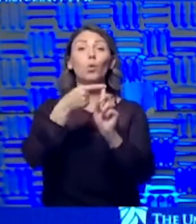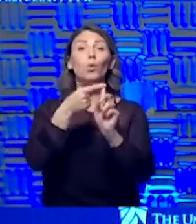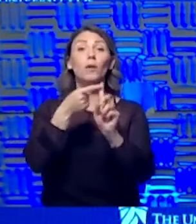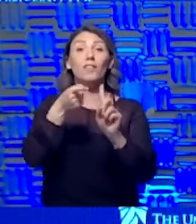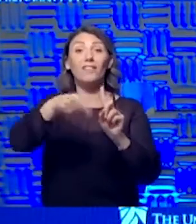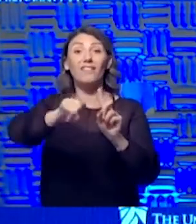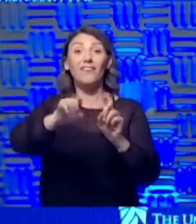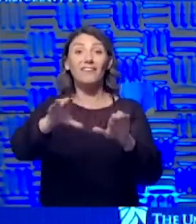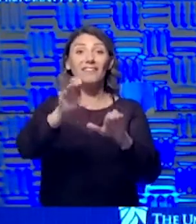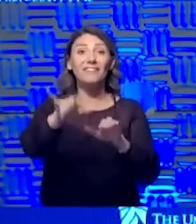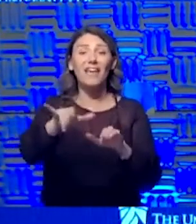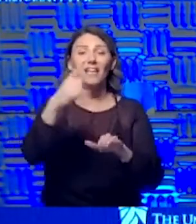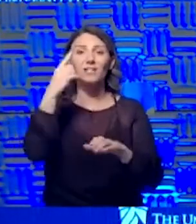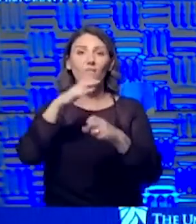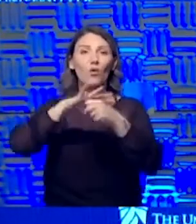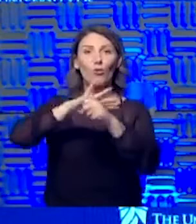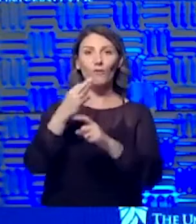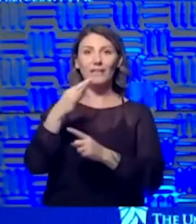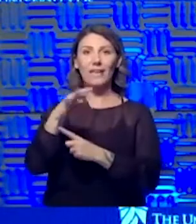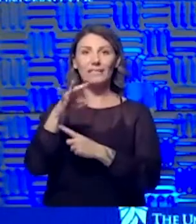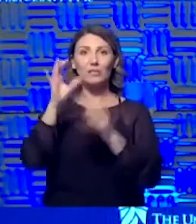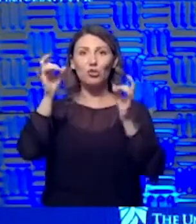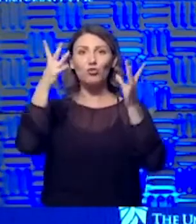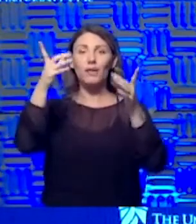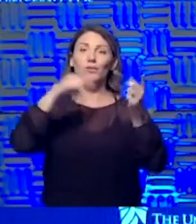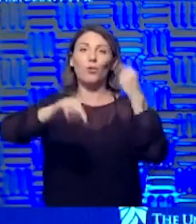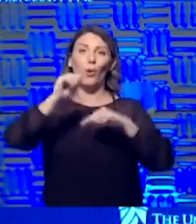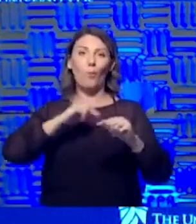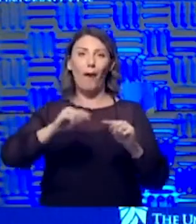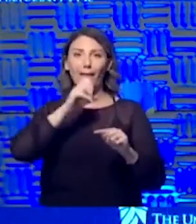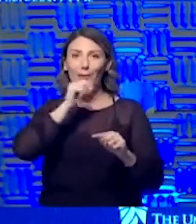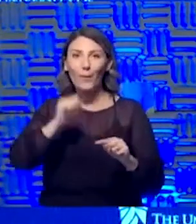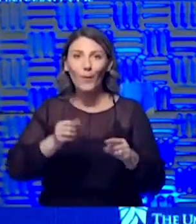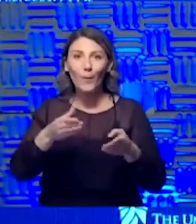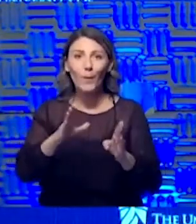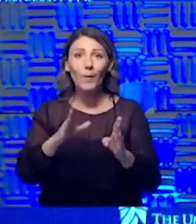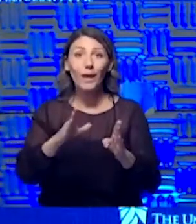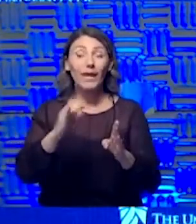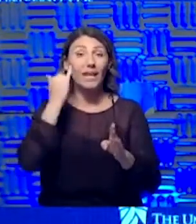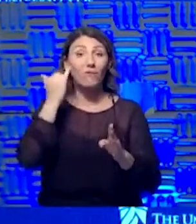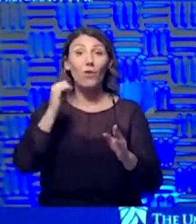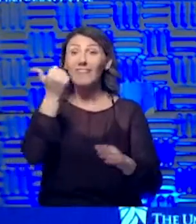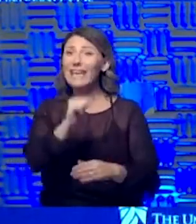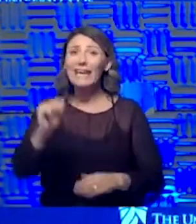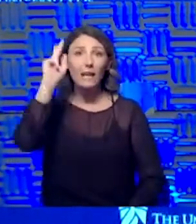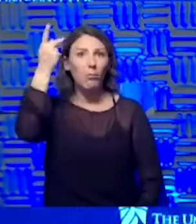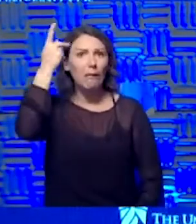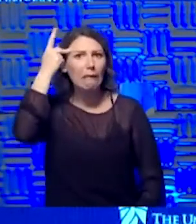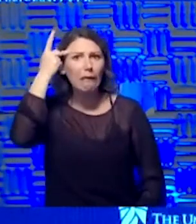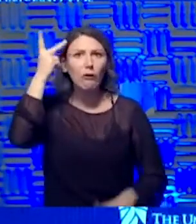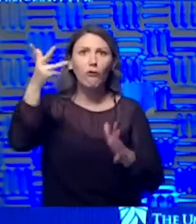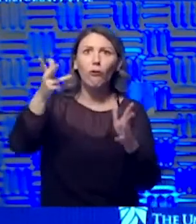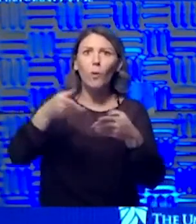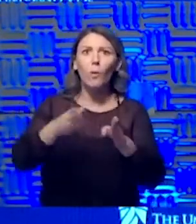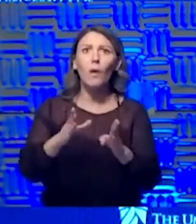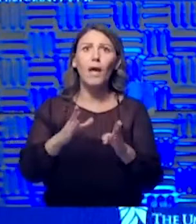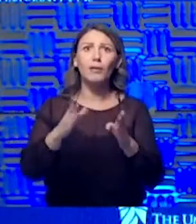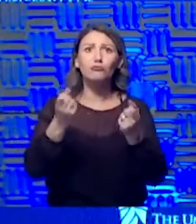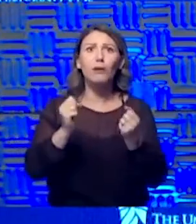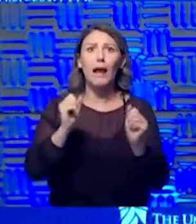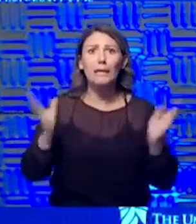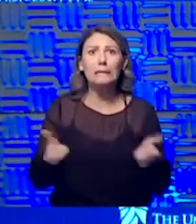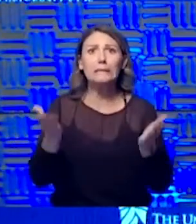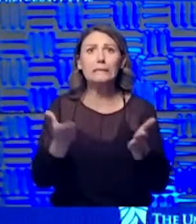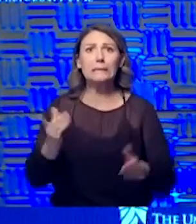said that's for the COVID-19 crisis, and we may go back to the old world. If you have any political pull out there, folks, try and encourage your legislators not